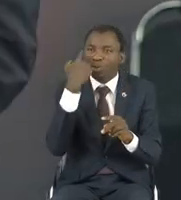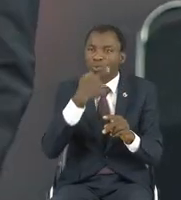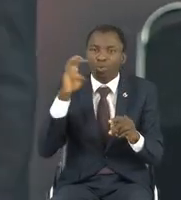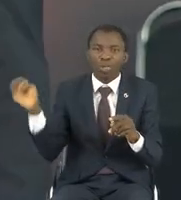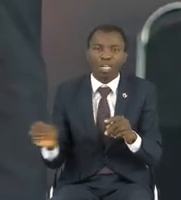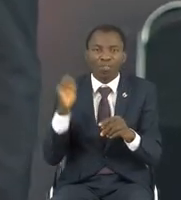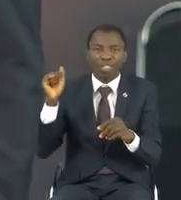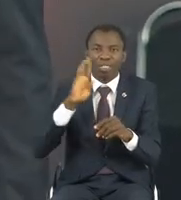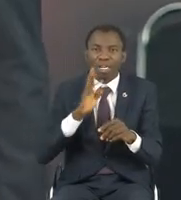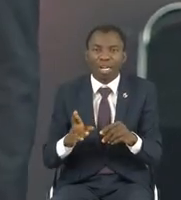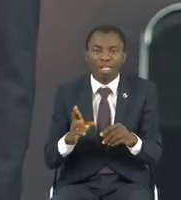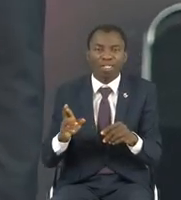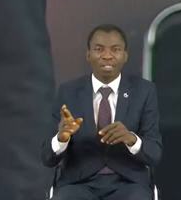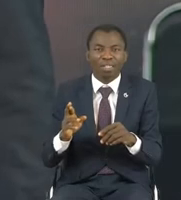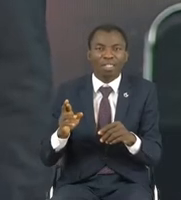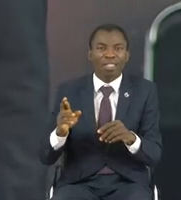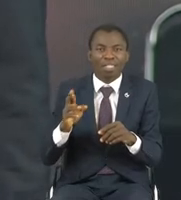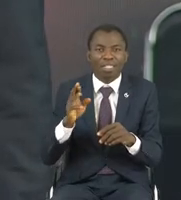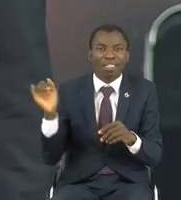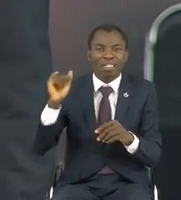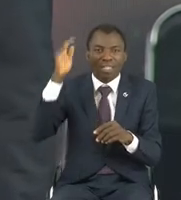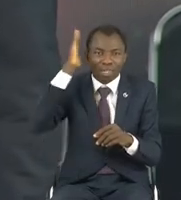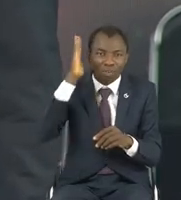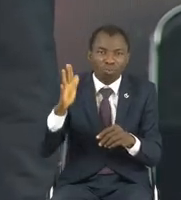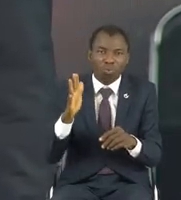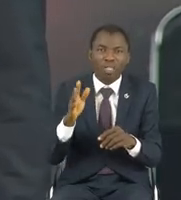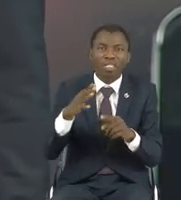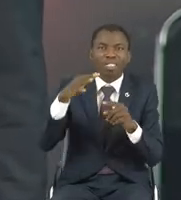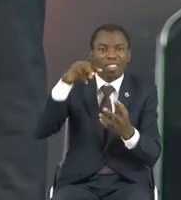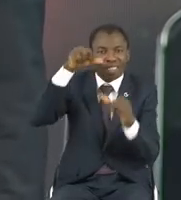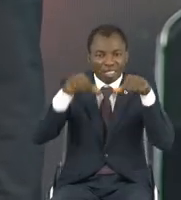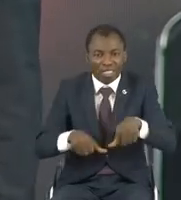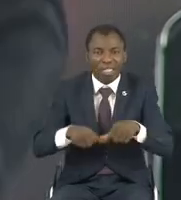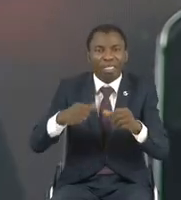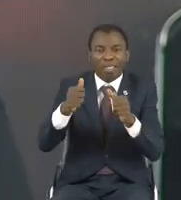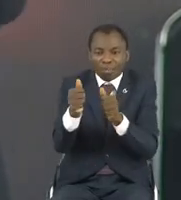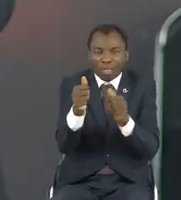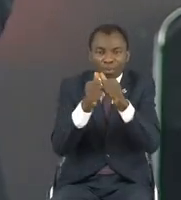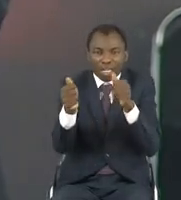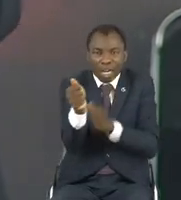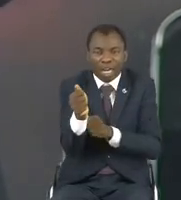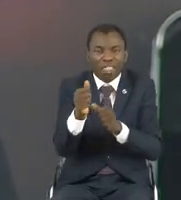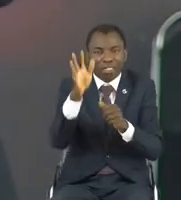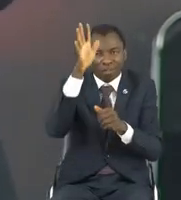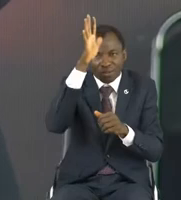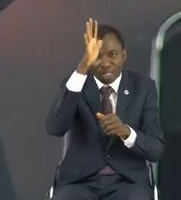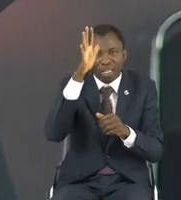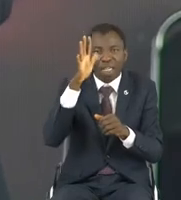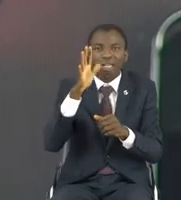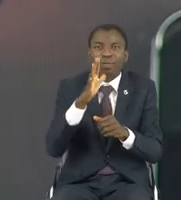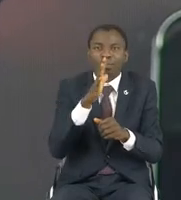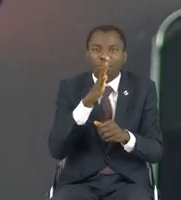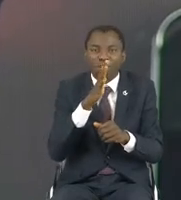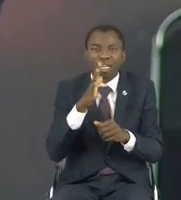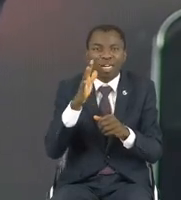will queue behind daddy, mommy, son, daughter. And if daddy and mommy are in